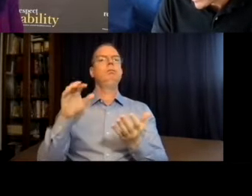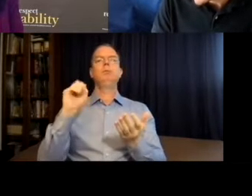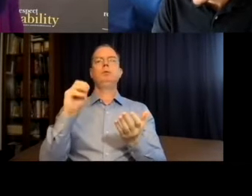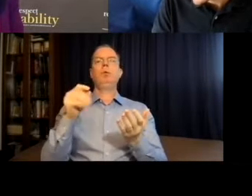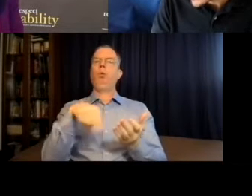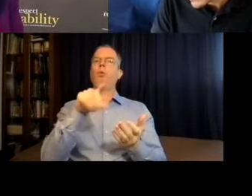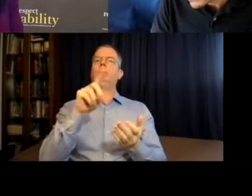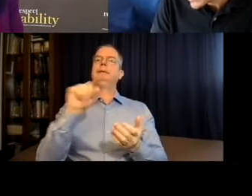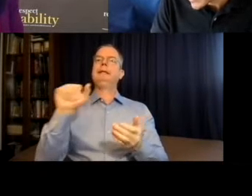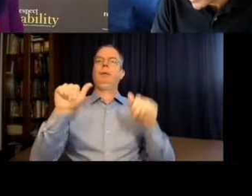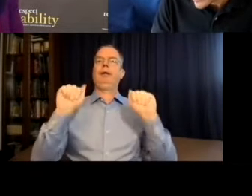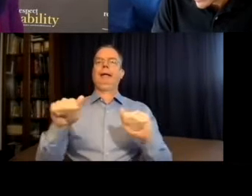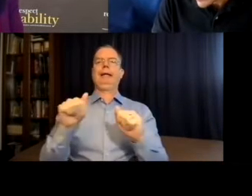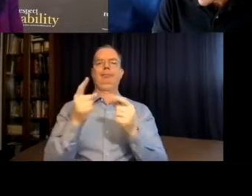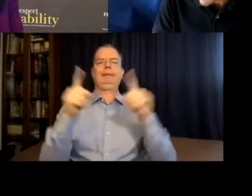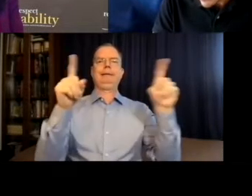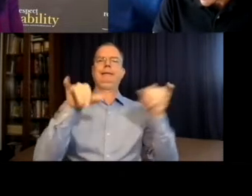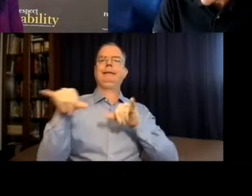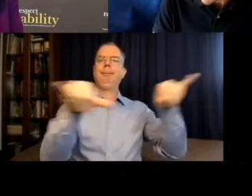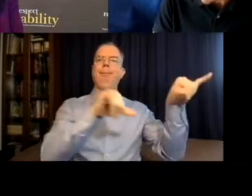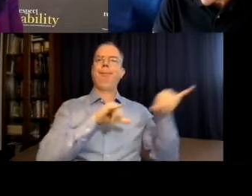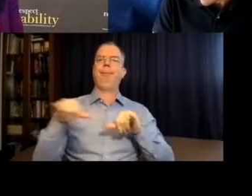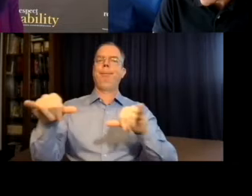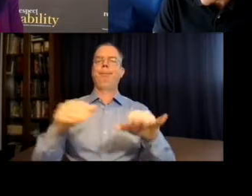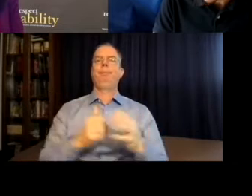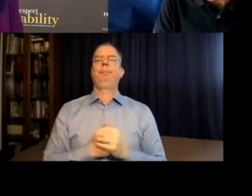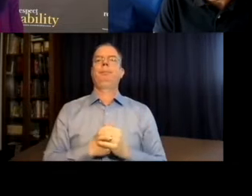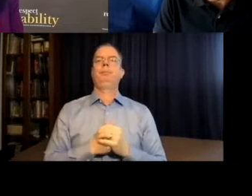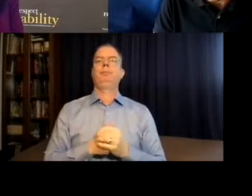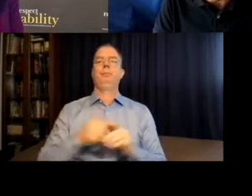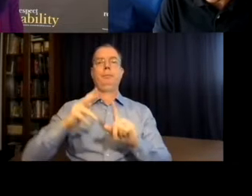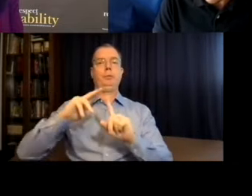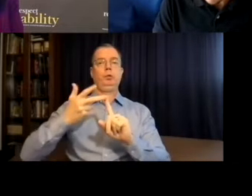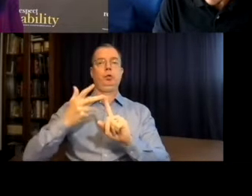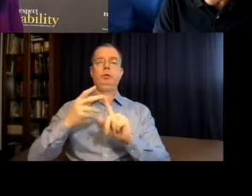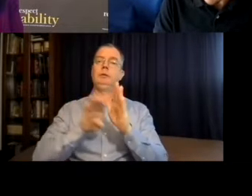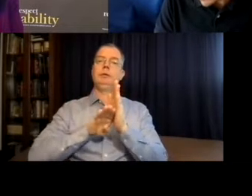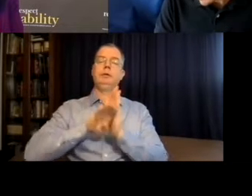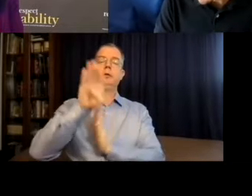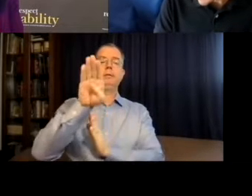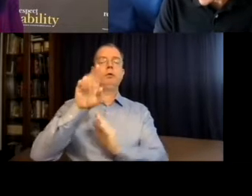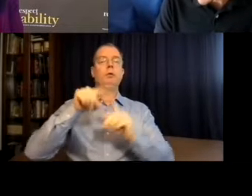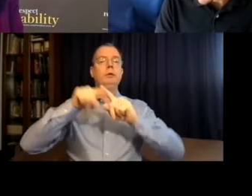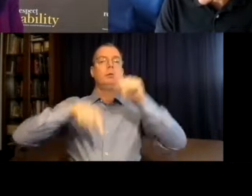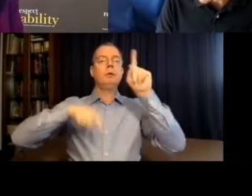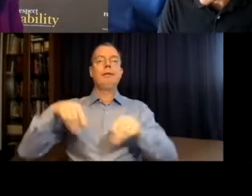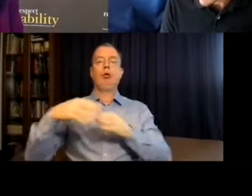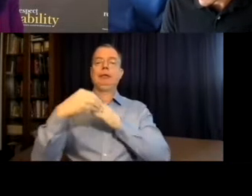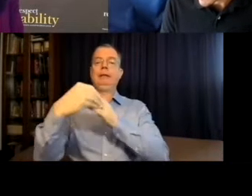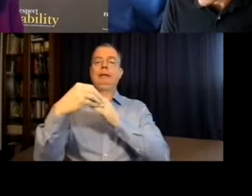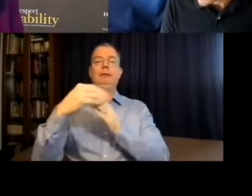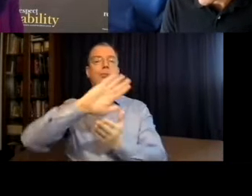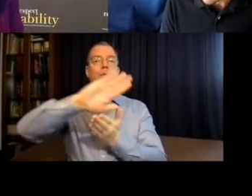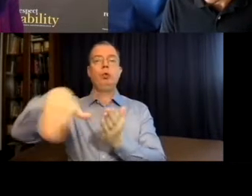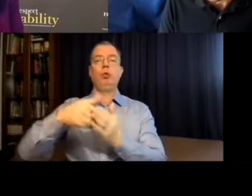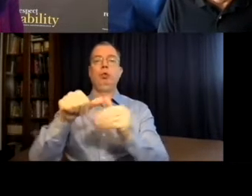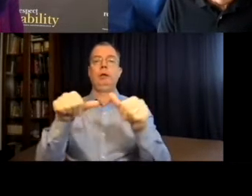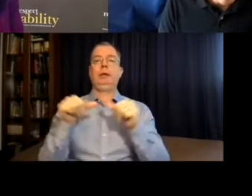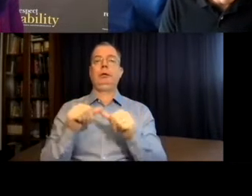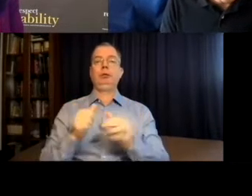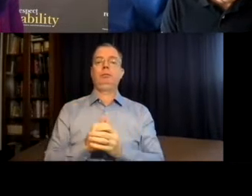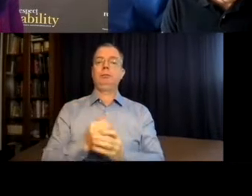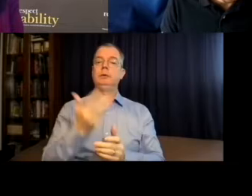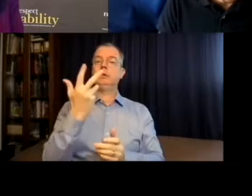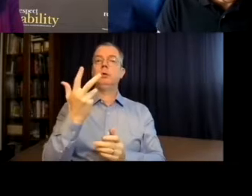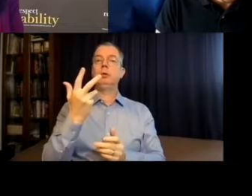engagement, so that people with disabilities can succeed just like anyone else. And third is developing diverse leaders in